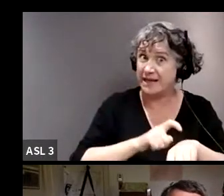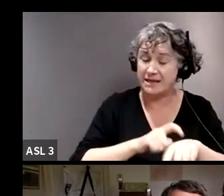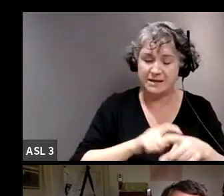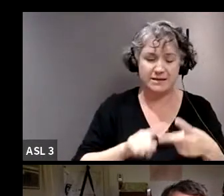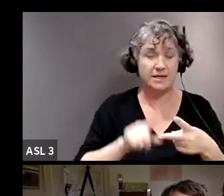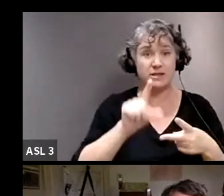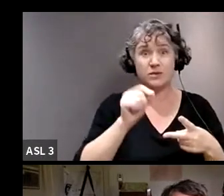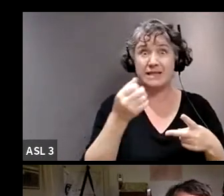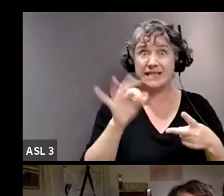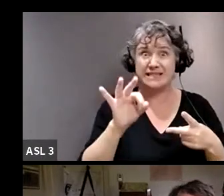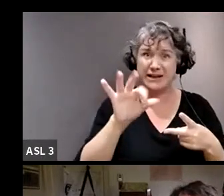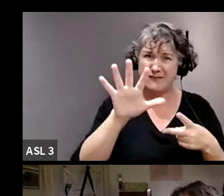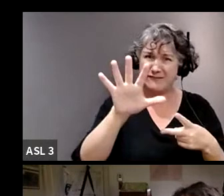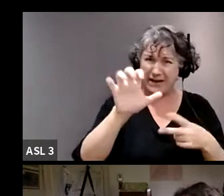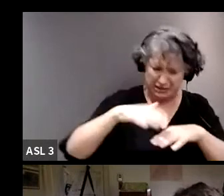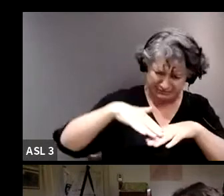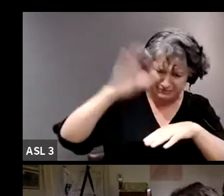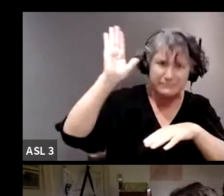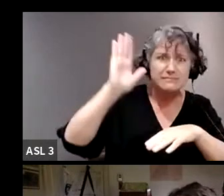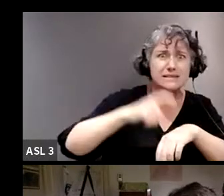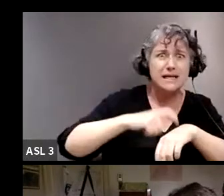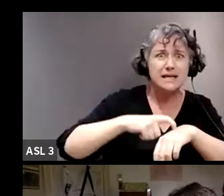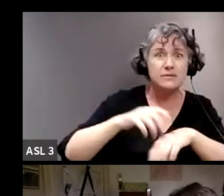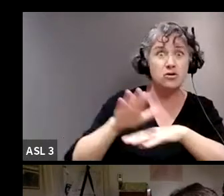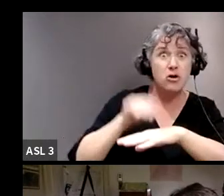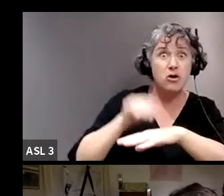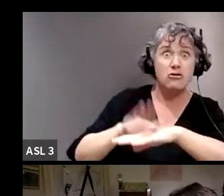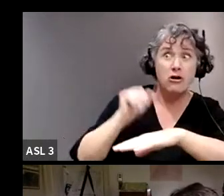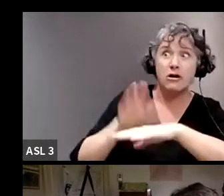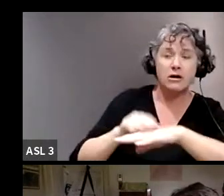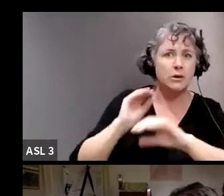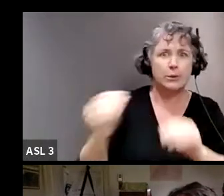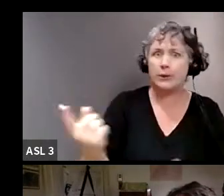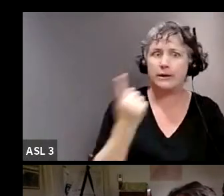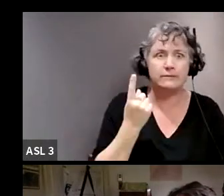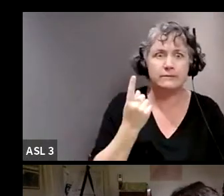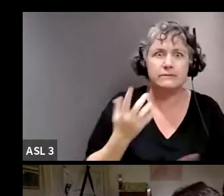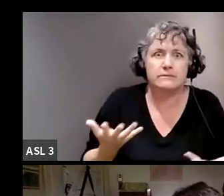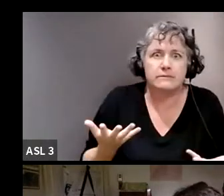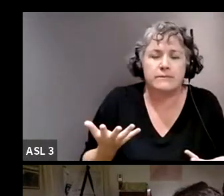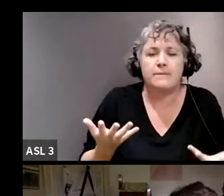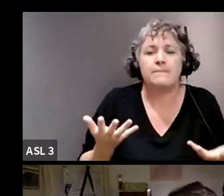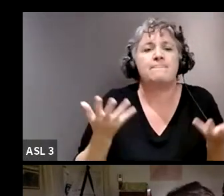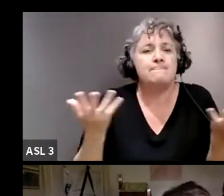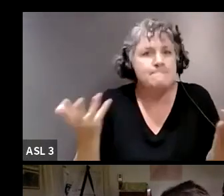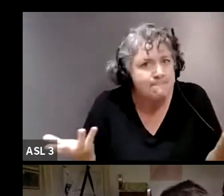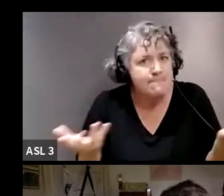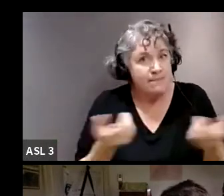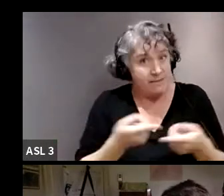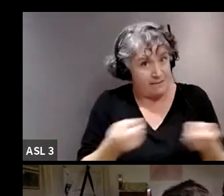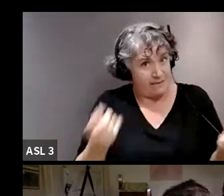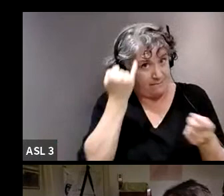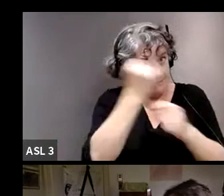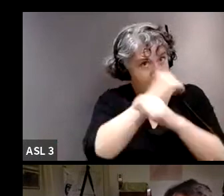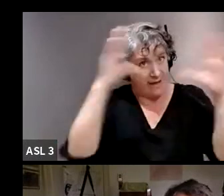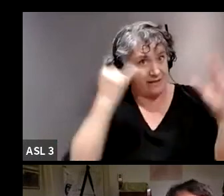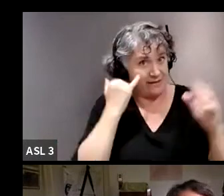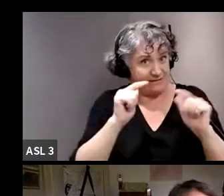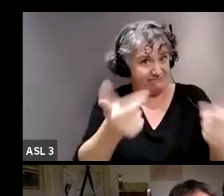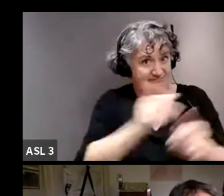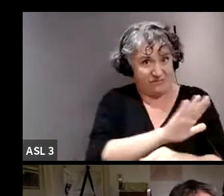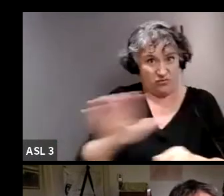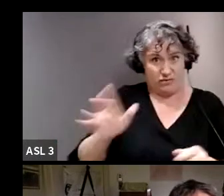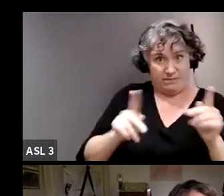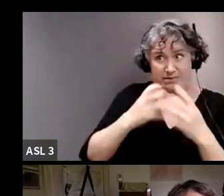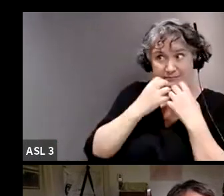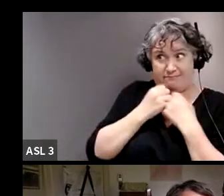500 times this year's city budget begins to reduce the kobit 19 funding going to public health but it is clear that in this regard and many